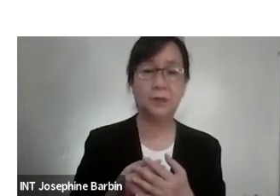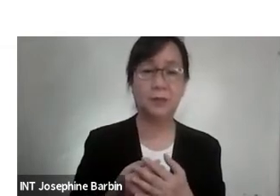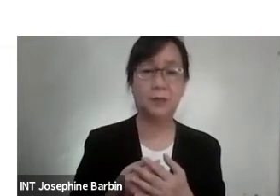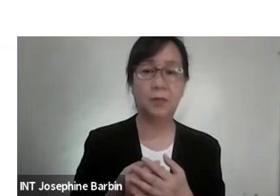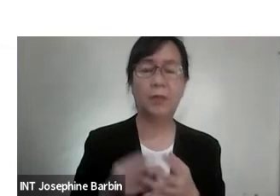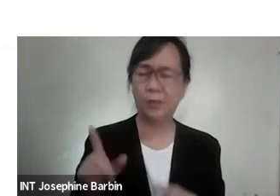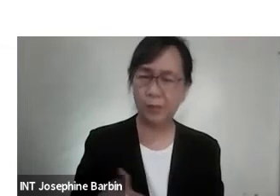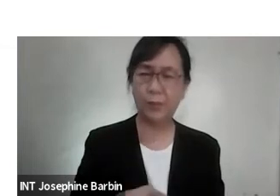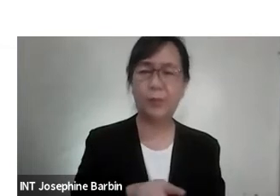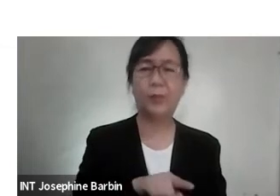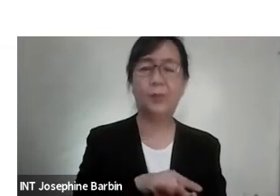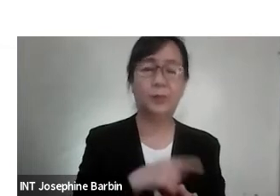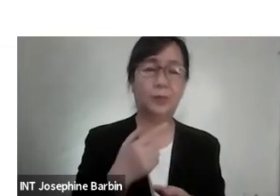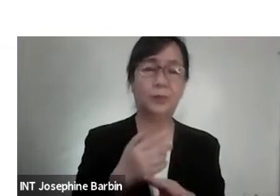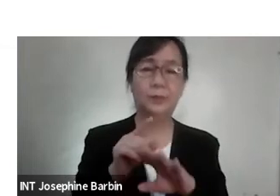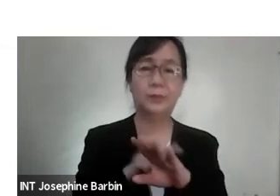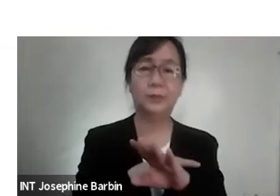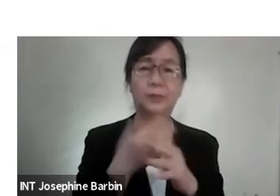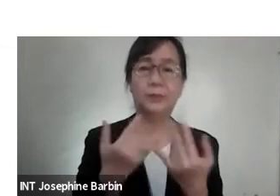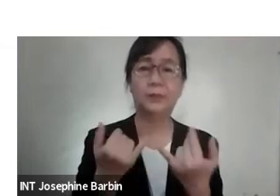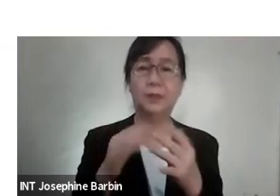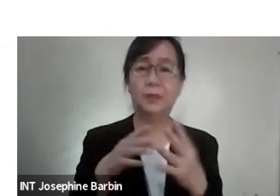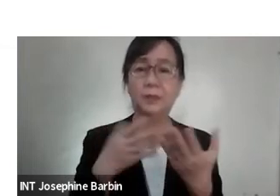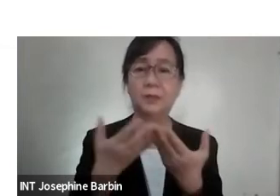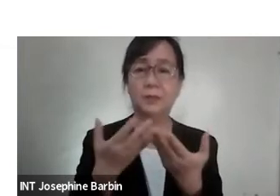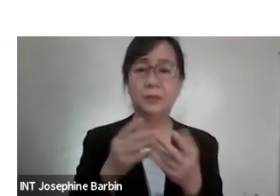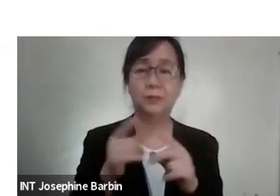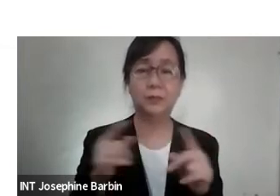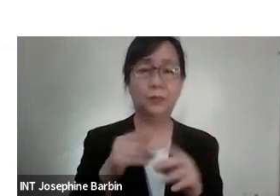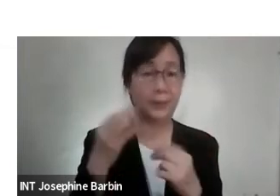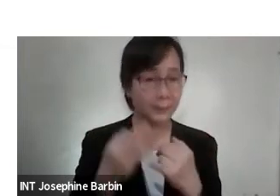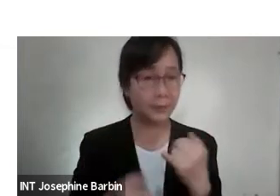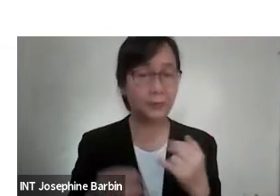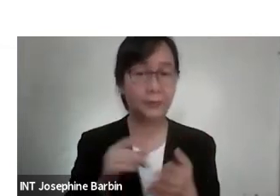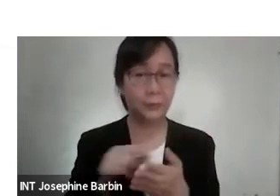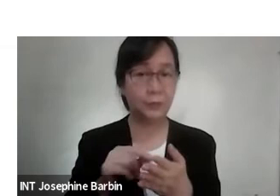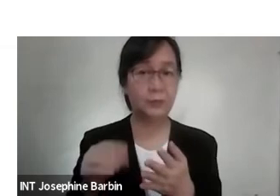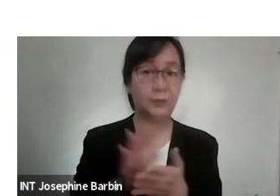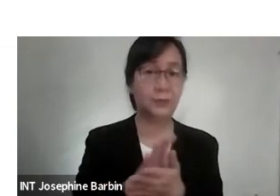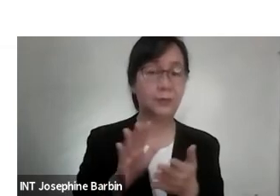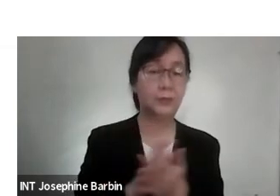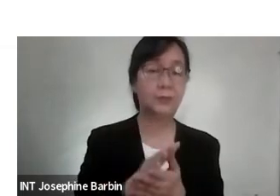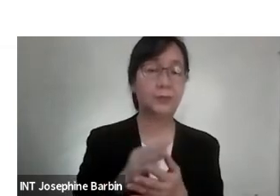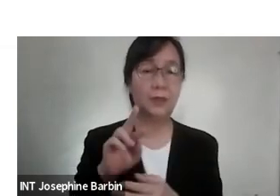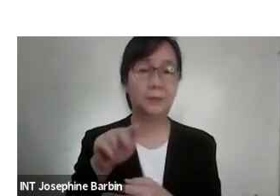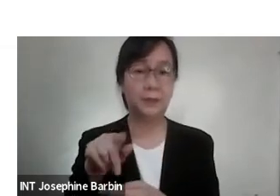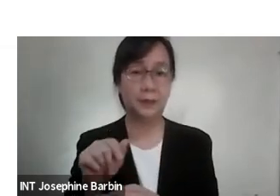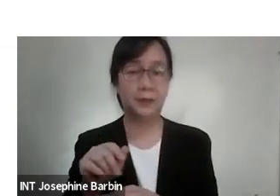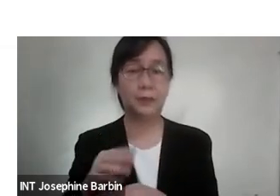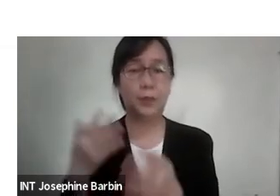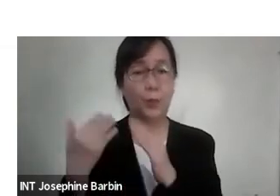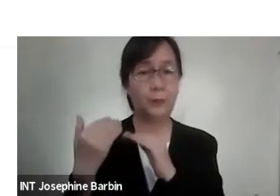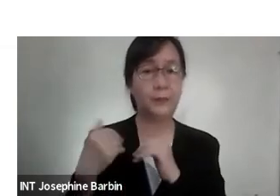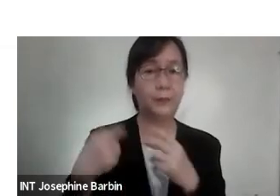quite long, and so we are at the consultation for the final draft of the IPA, and we hope that we